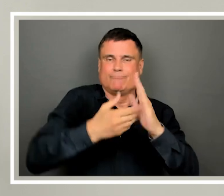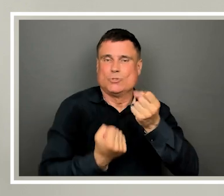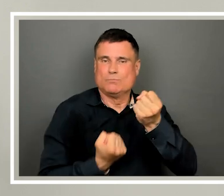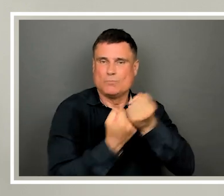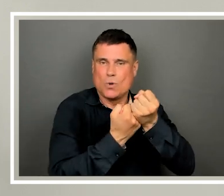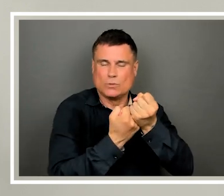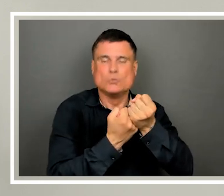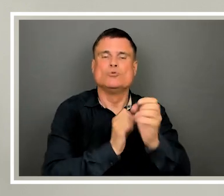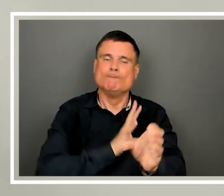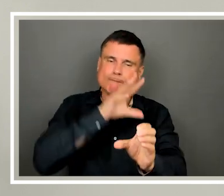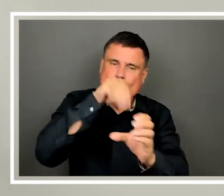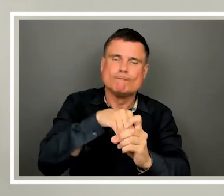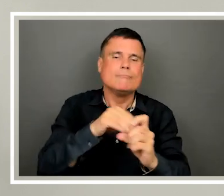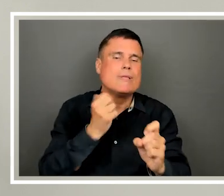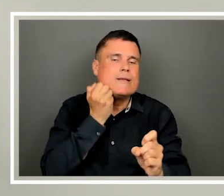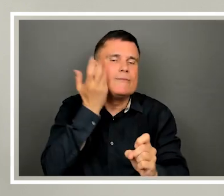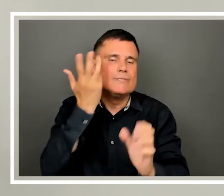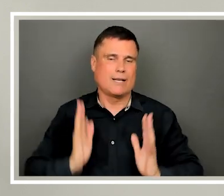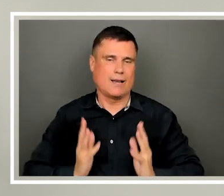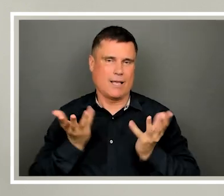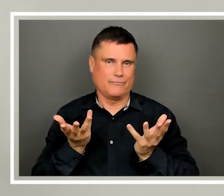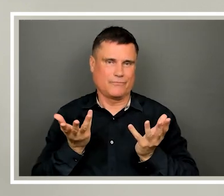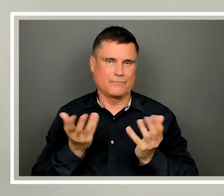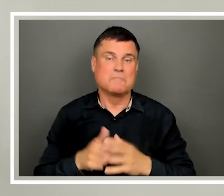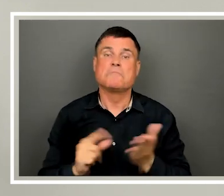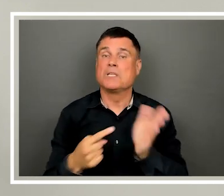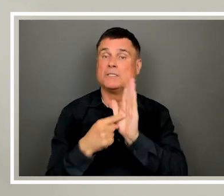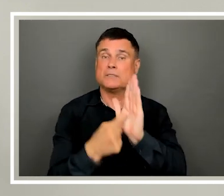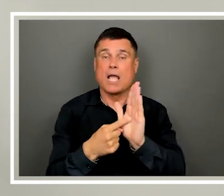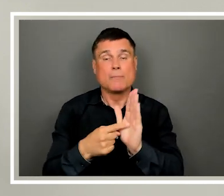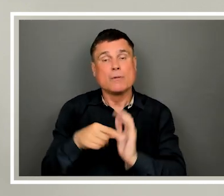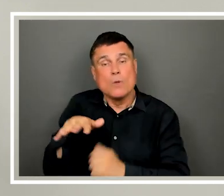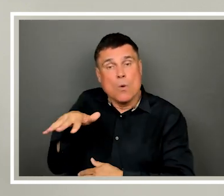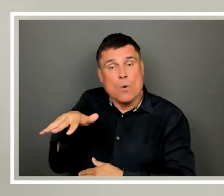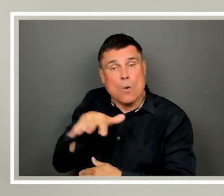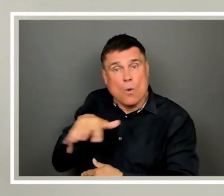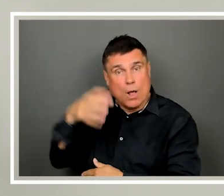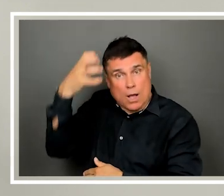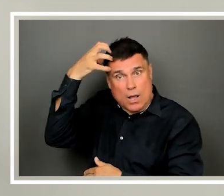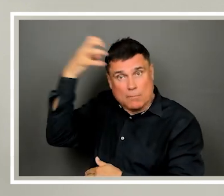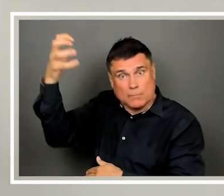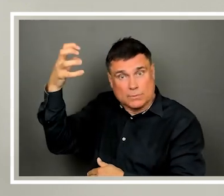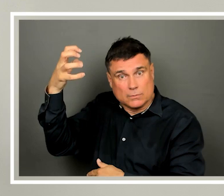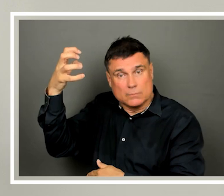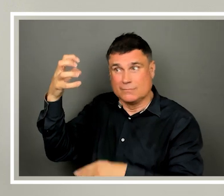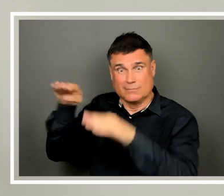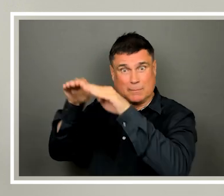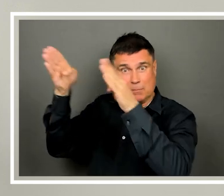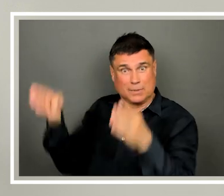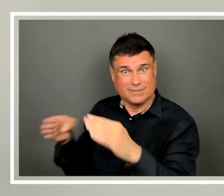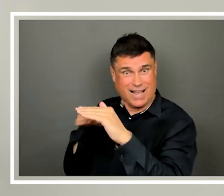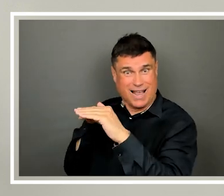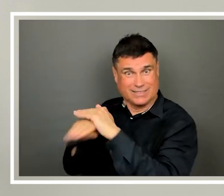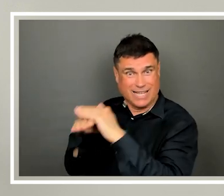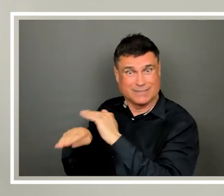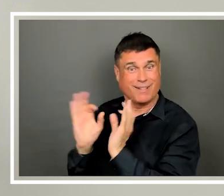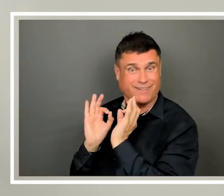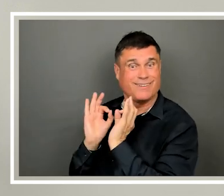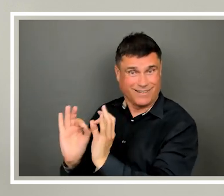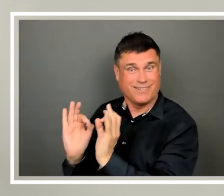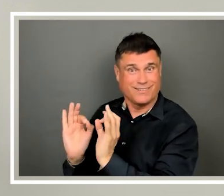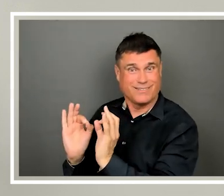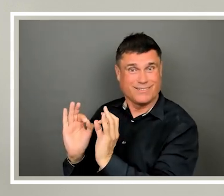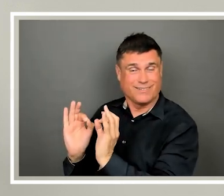devices to participate in daily life. For example, even if a local government office has an